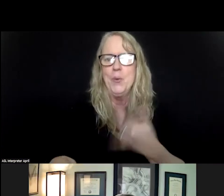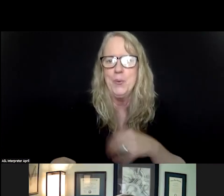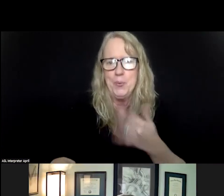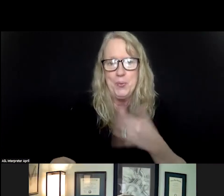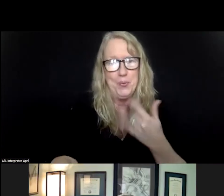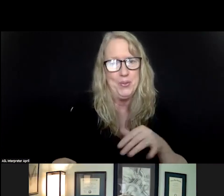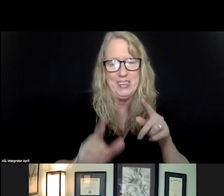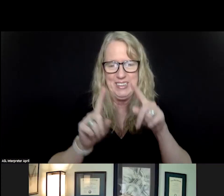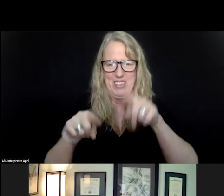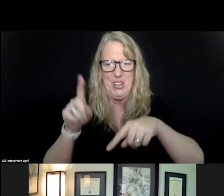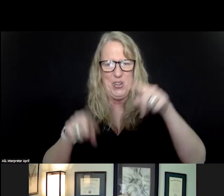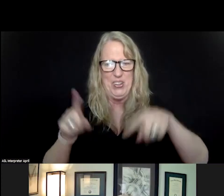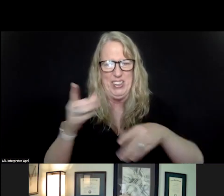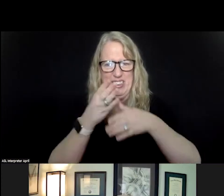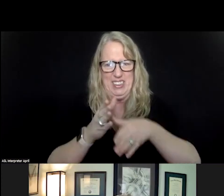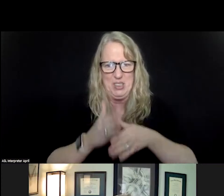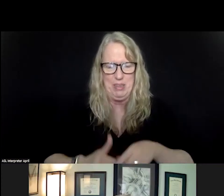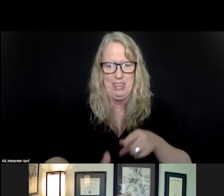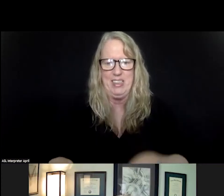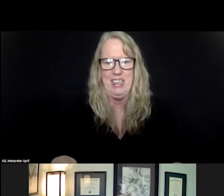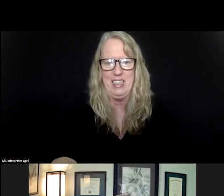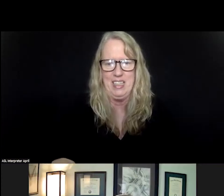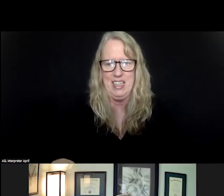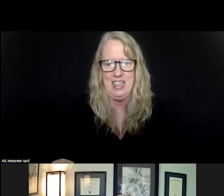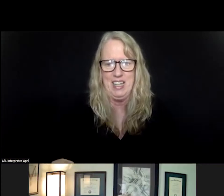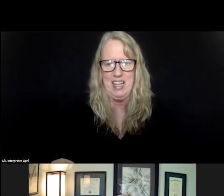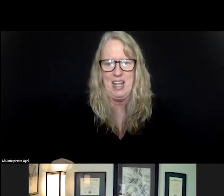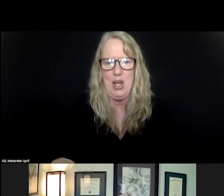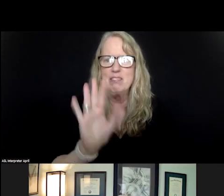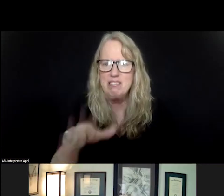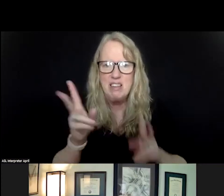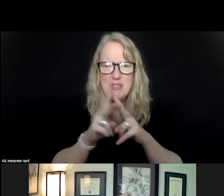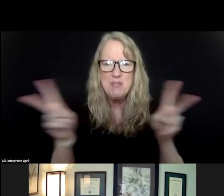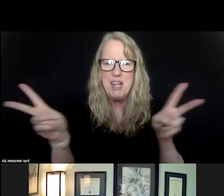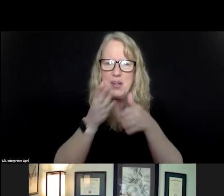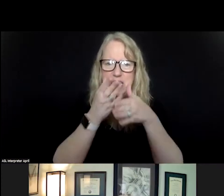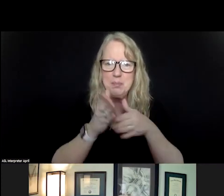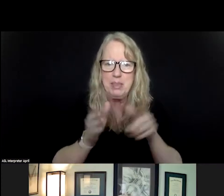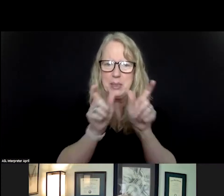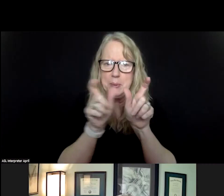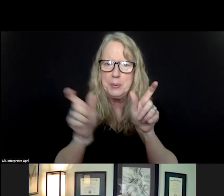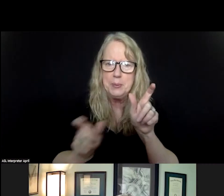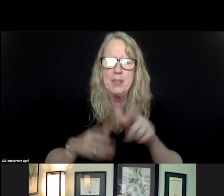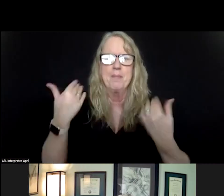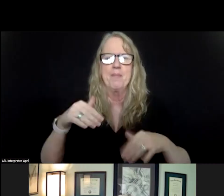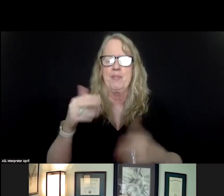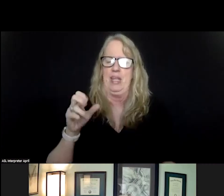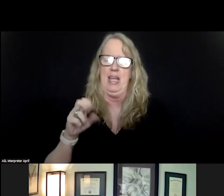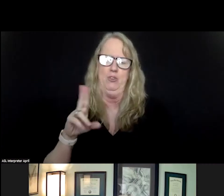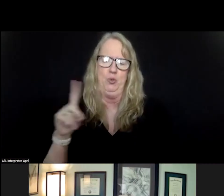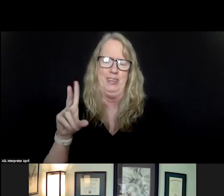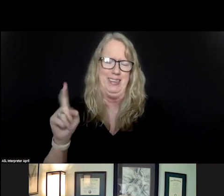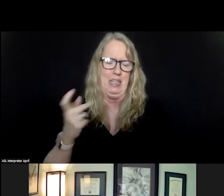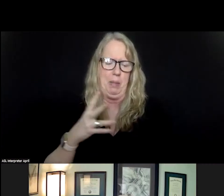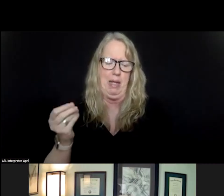got some split results here. Those are very split results. How many have an SUD diagnosis and